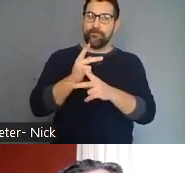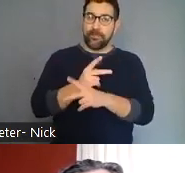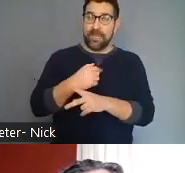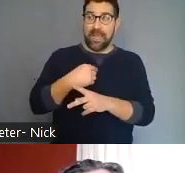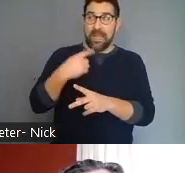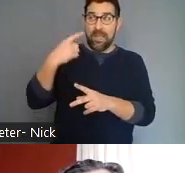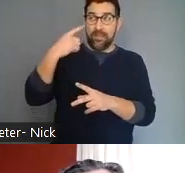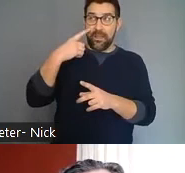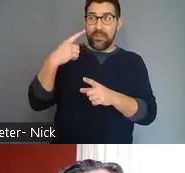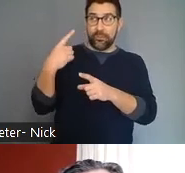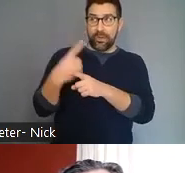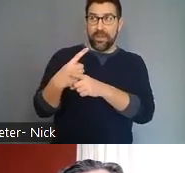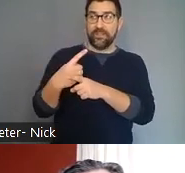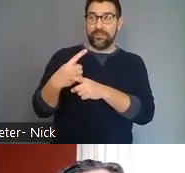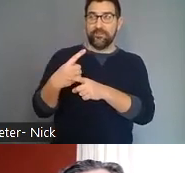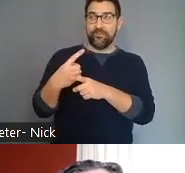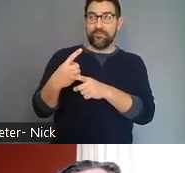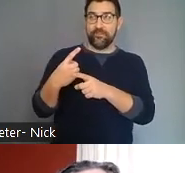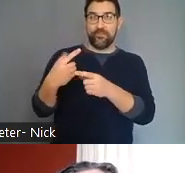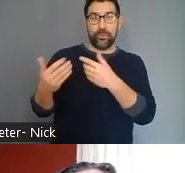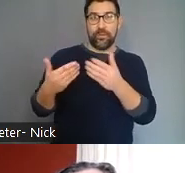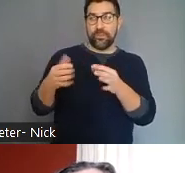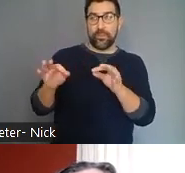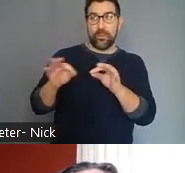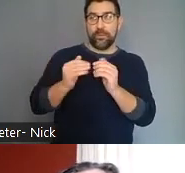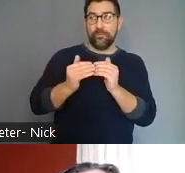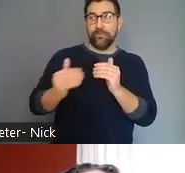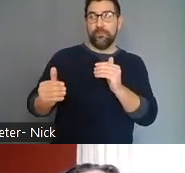I think that's right, for whatever that is worth.